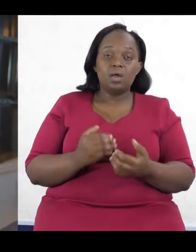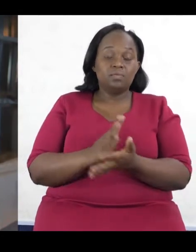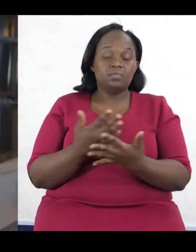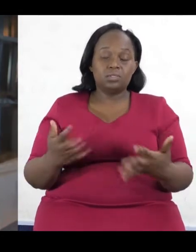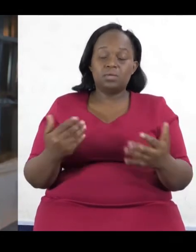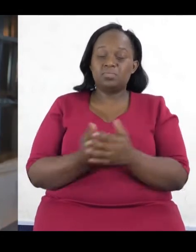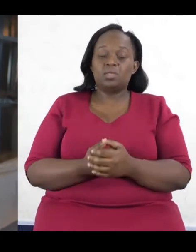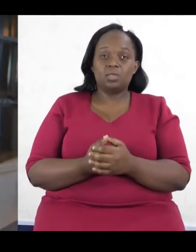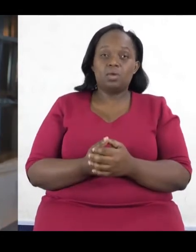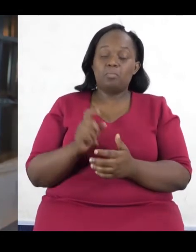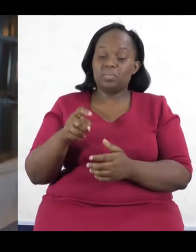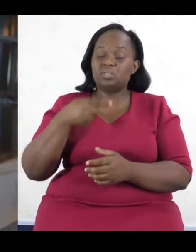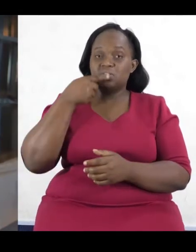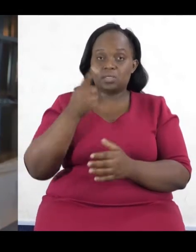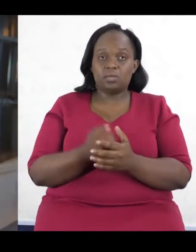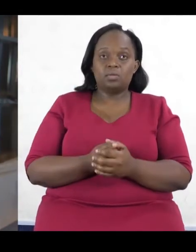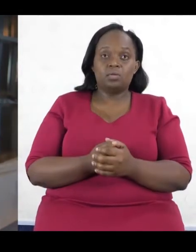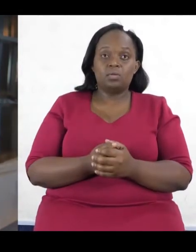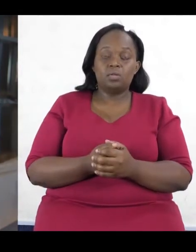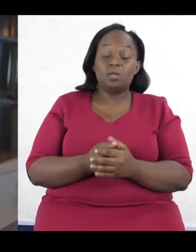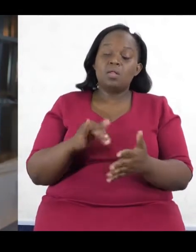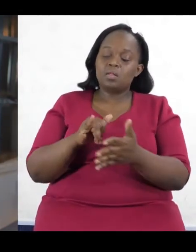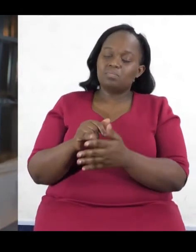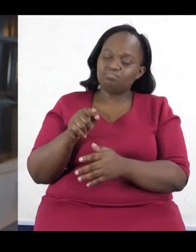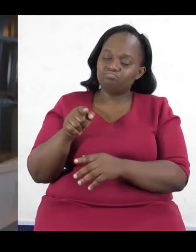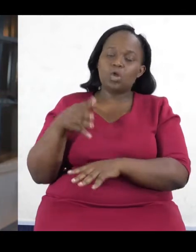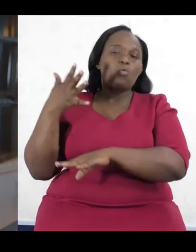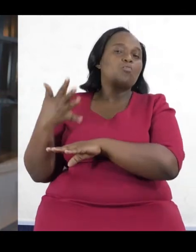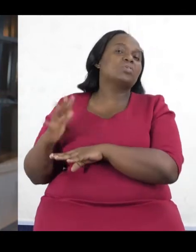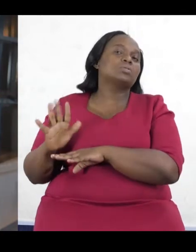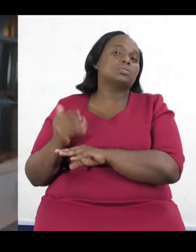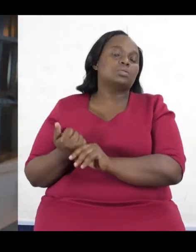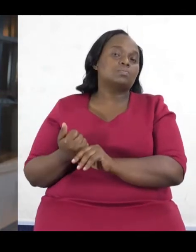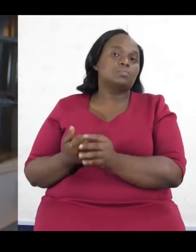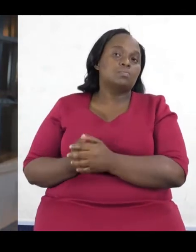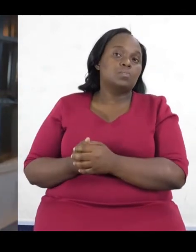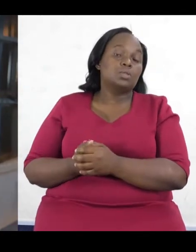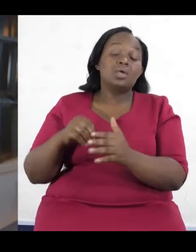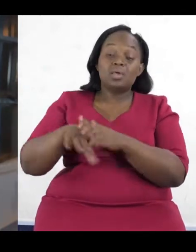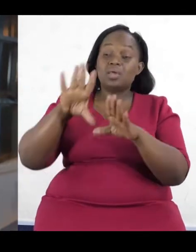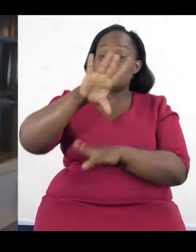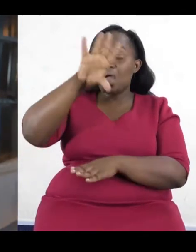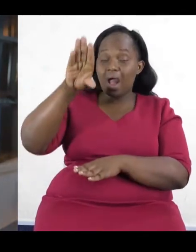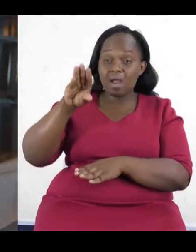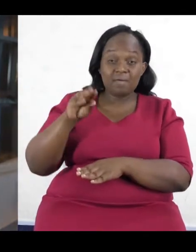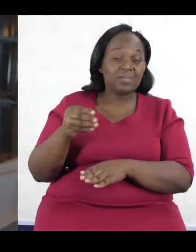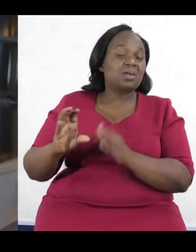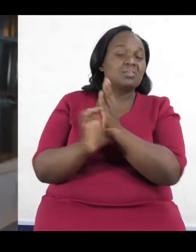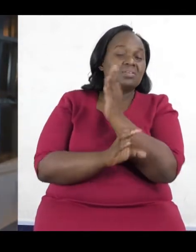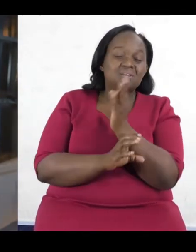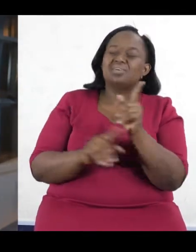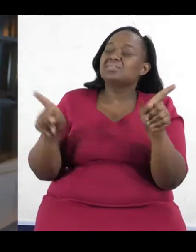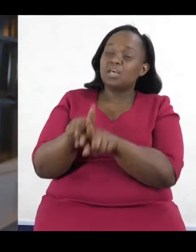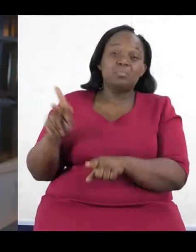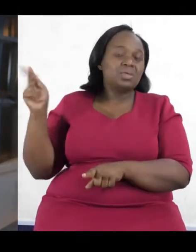I cannot go without talking about. That is wastage. In most of African countries and Kenya, it's not